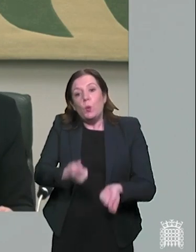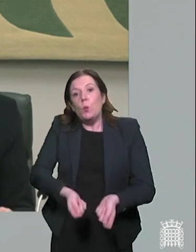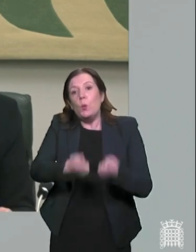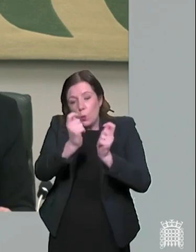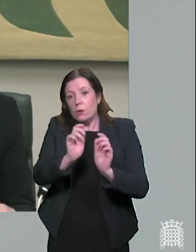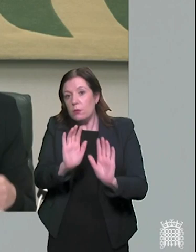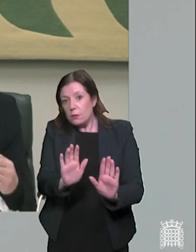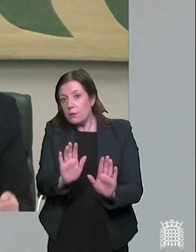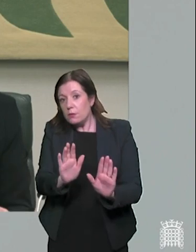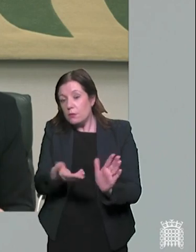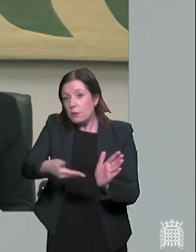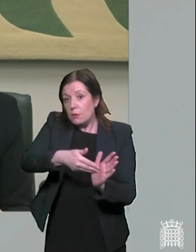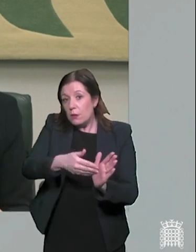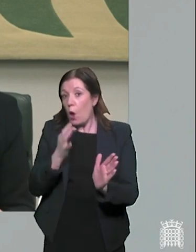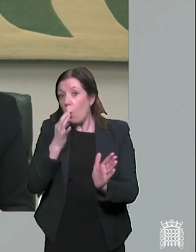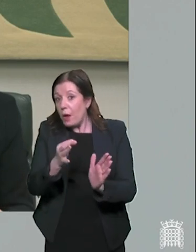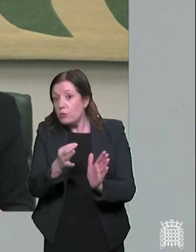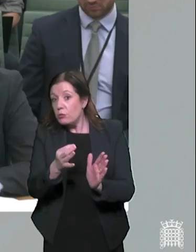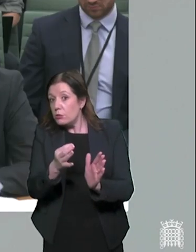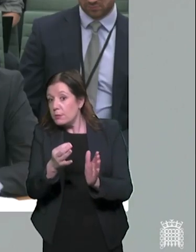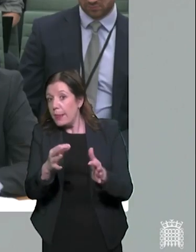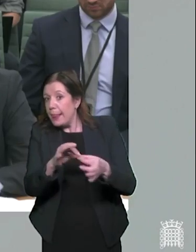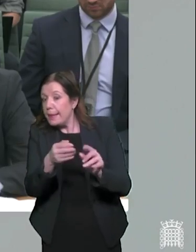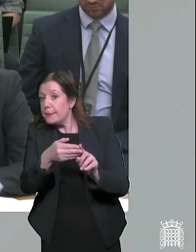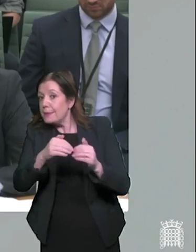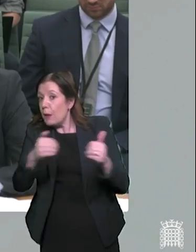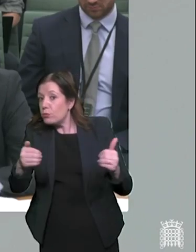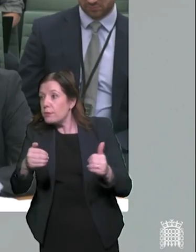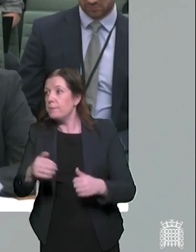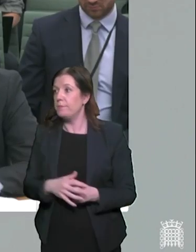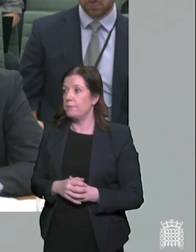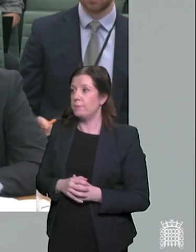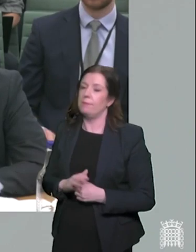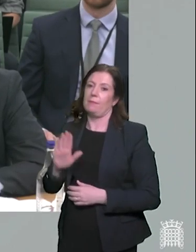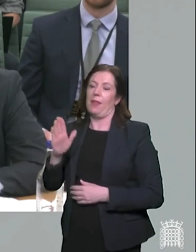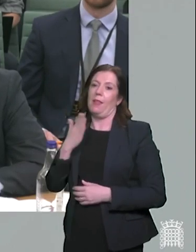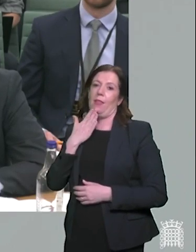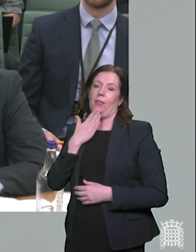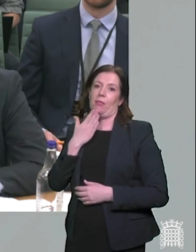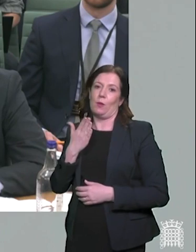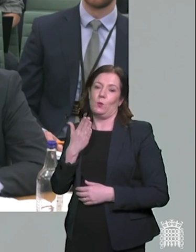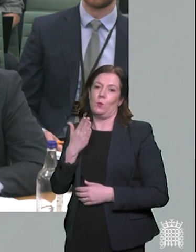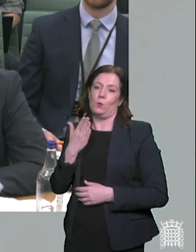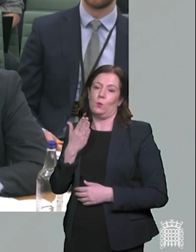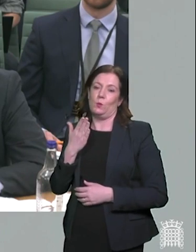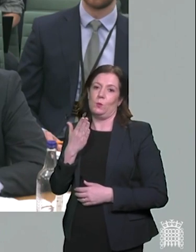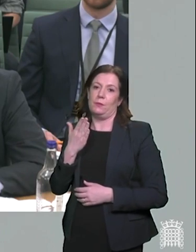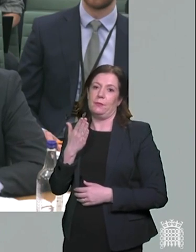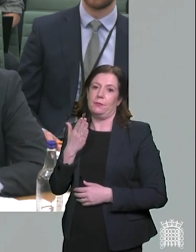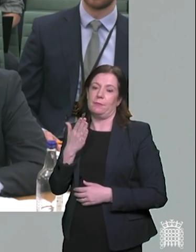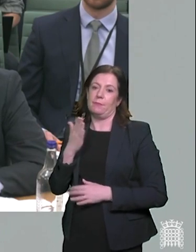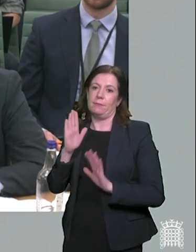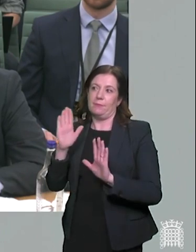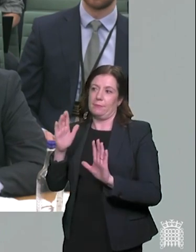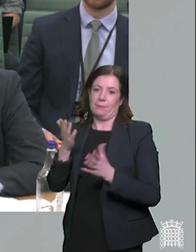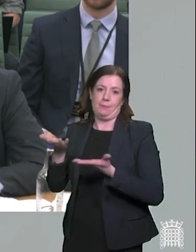in our questions. We'd like to give you the opportunity to make those points. Thank you very much. I've much